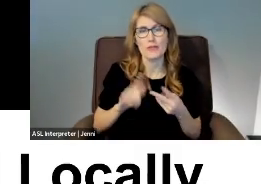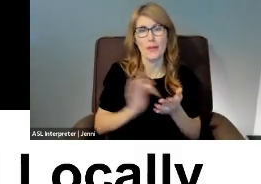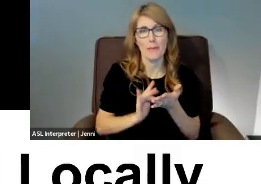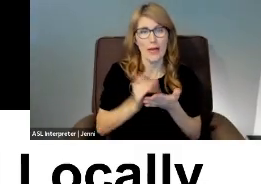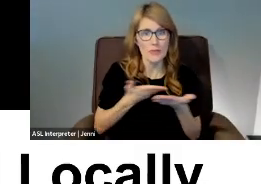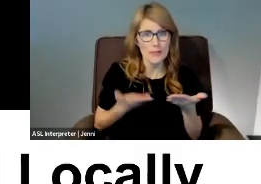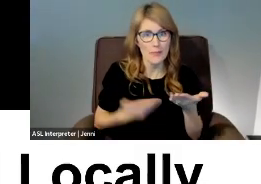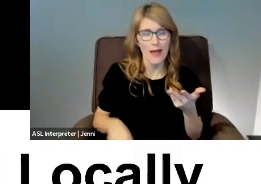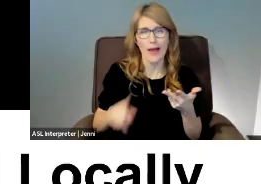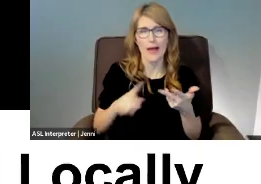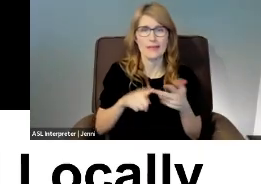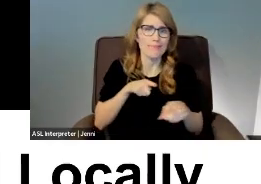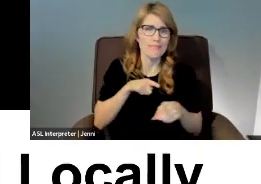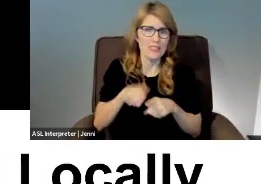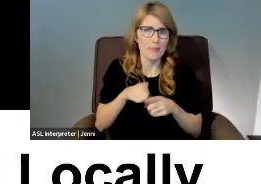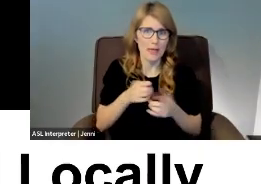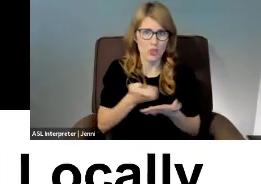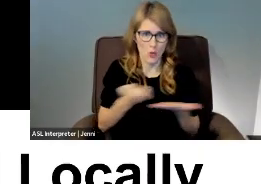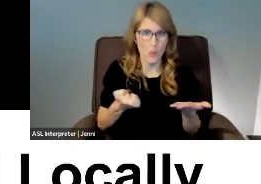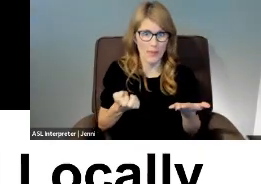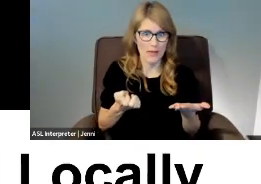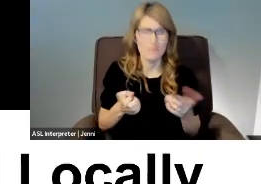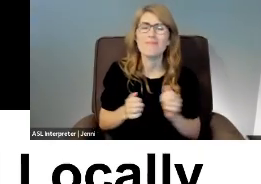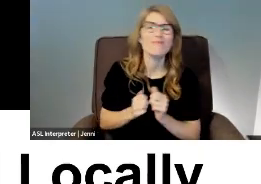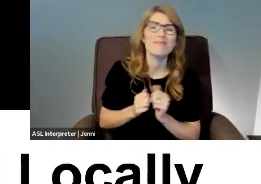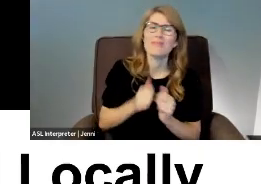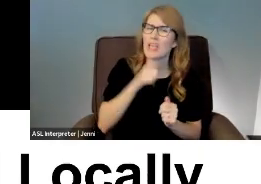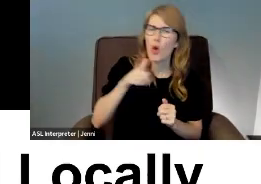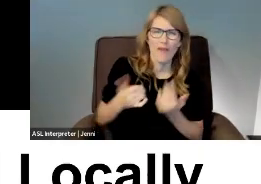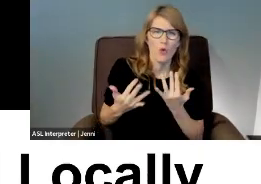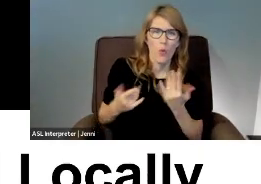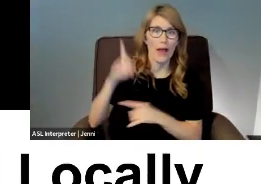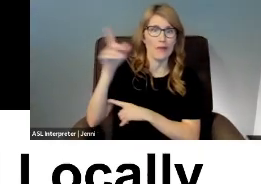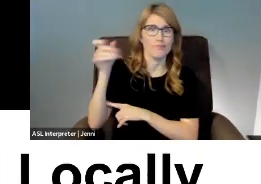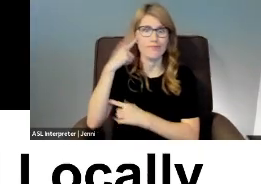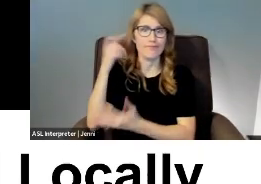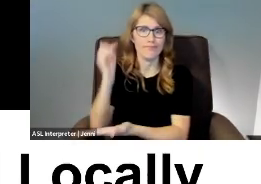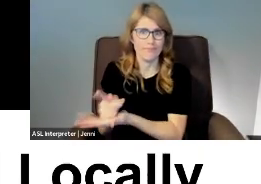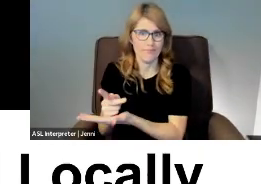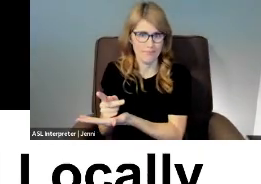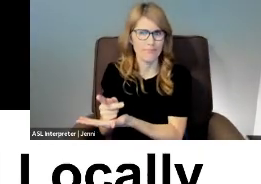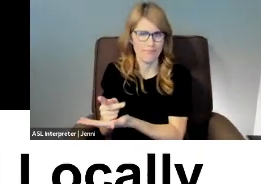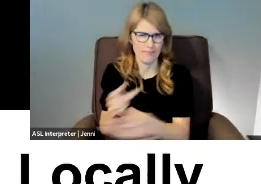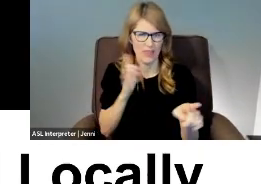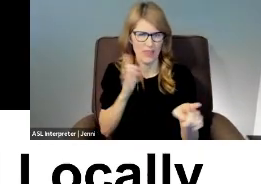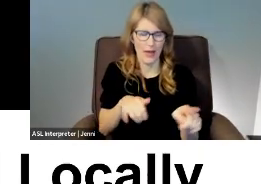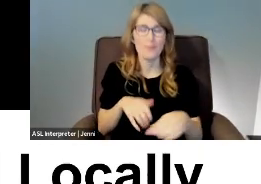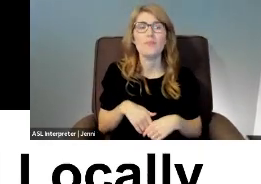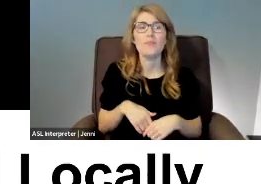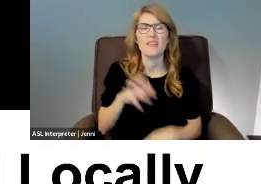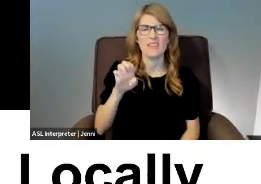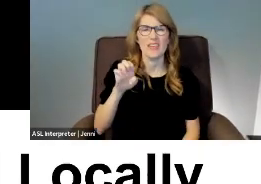equipment. And they can do this without waiting for federal approval. One example